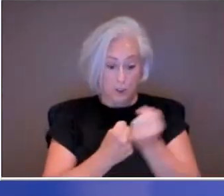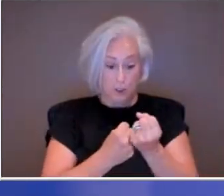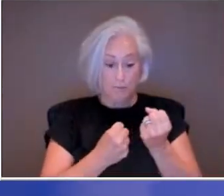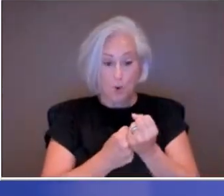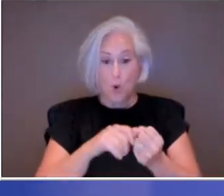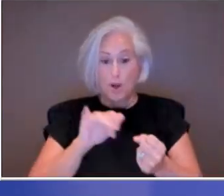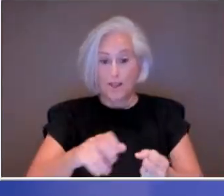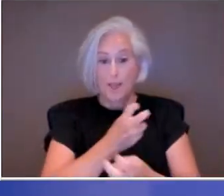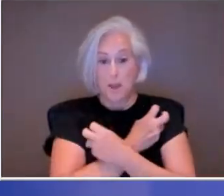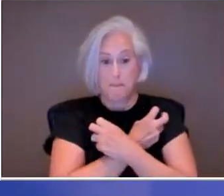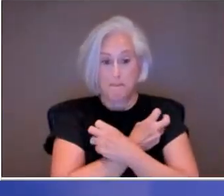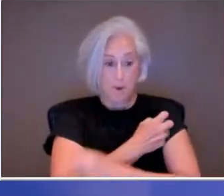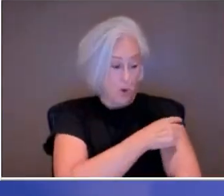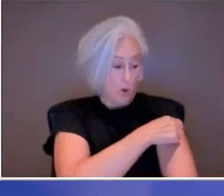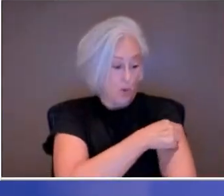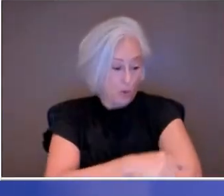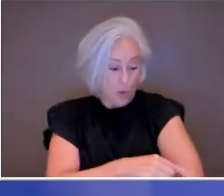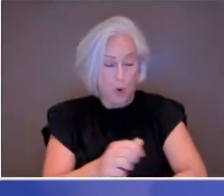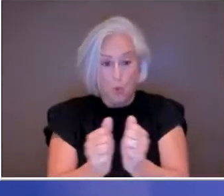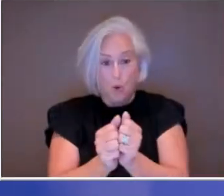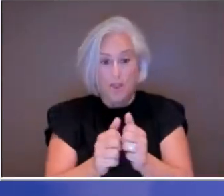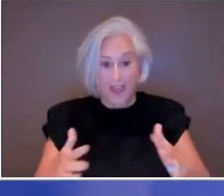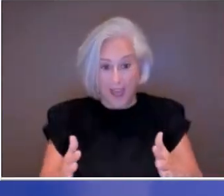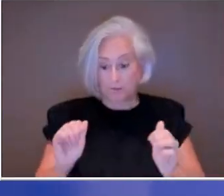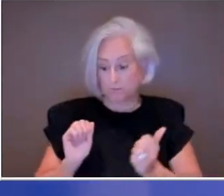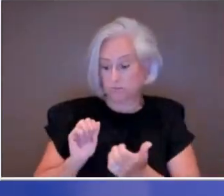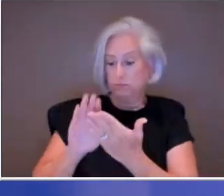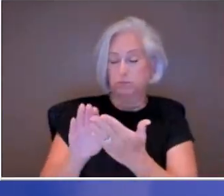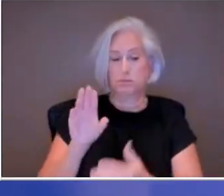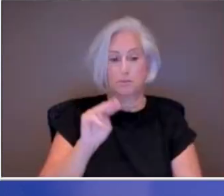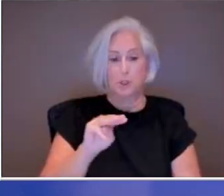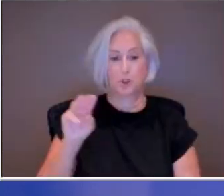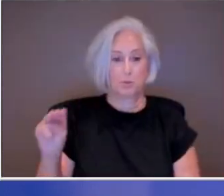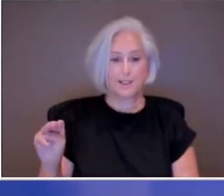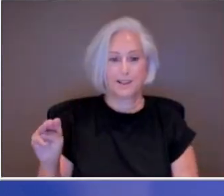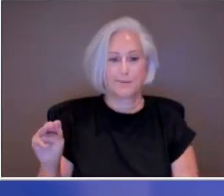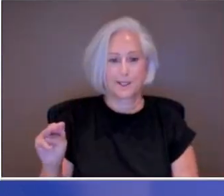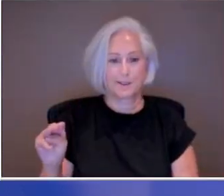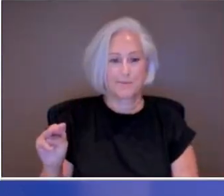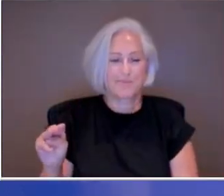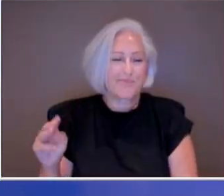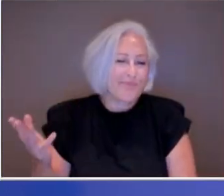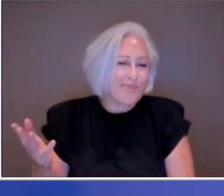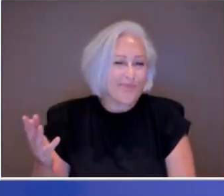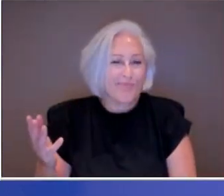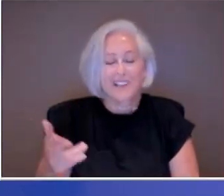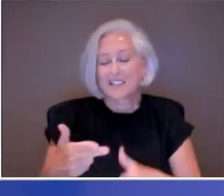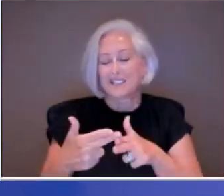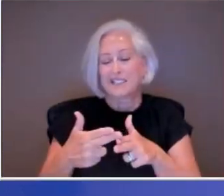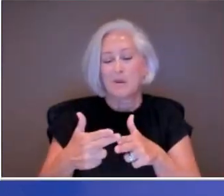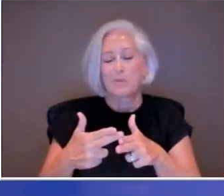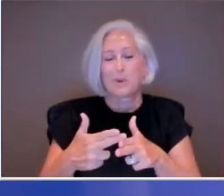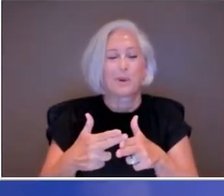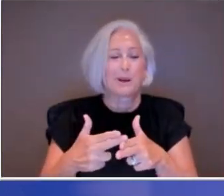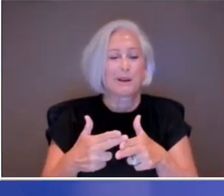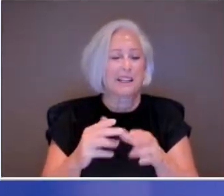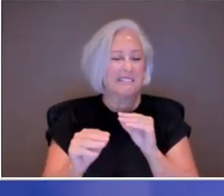arm without addressing the myeloma would just be sort of a temporary fix. Sure.